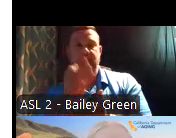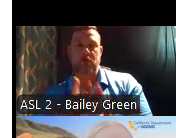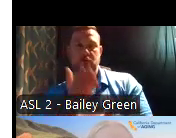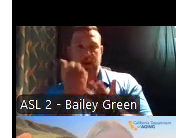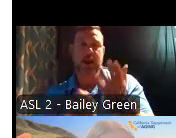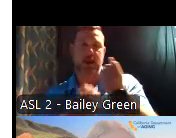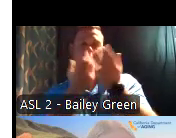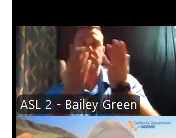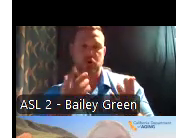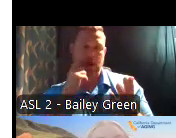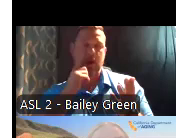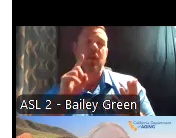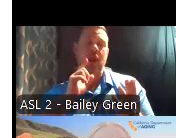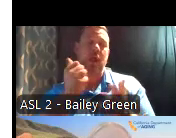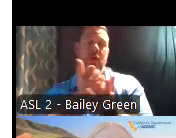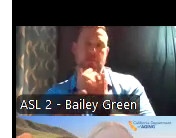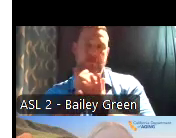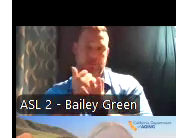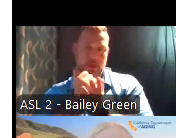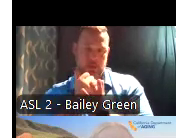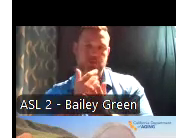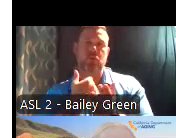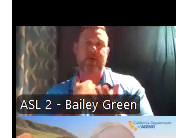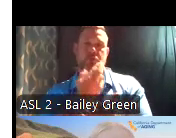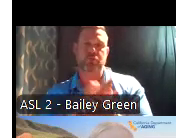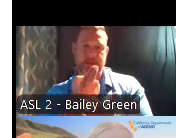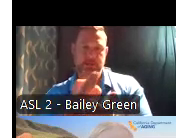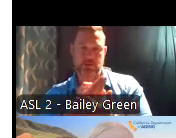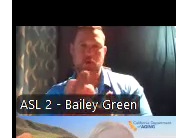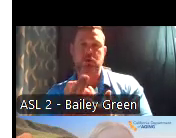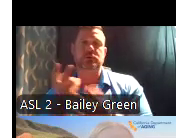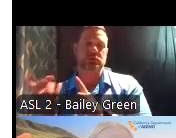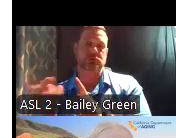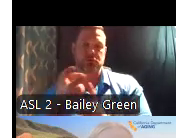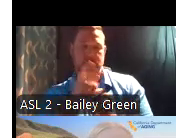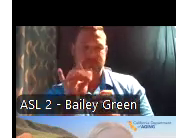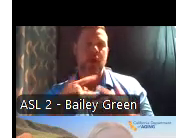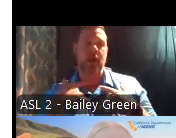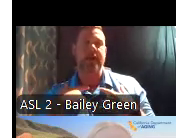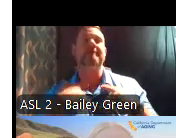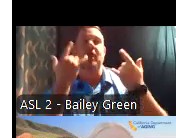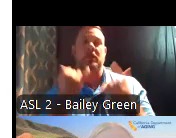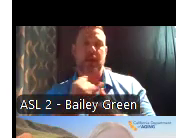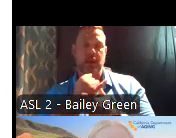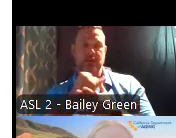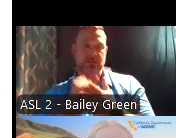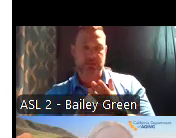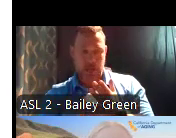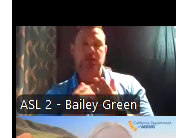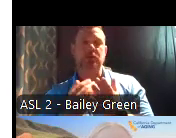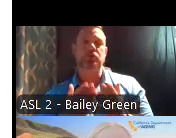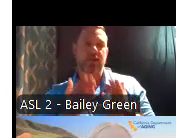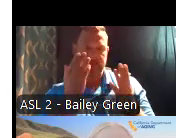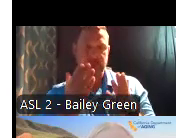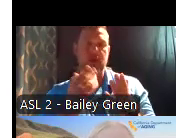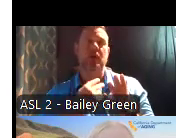allowing us to have the resources to pull together an event that really is designed to elevate the voices